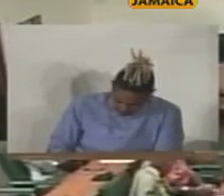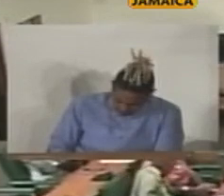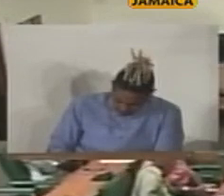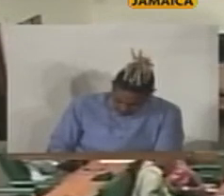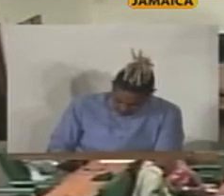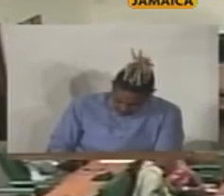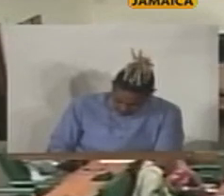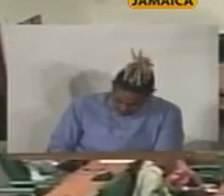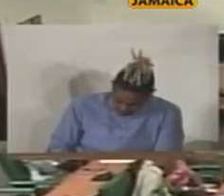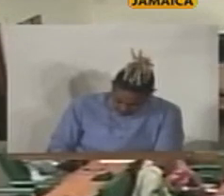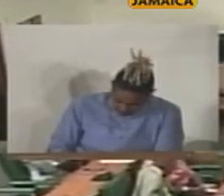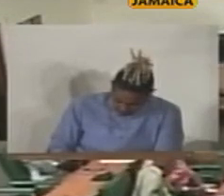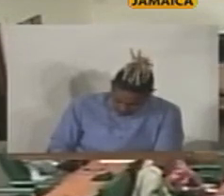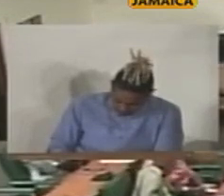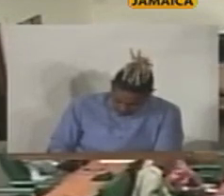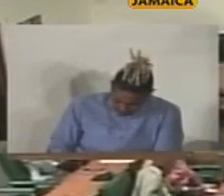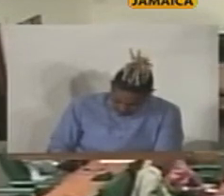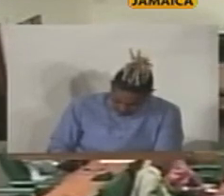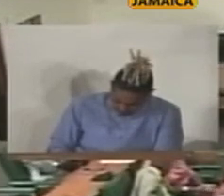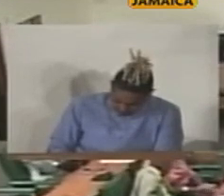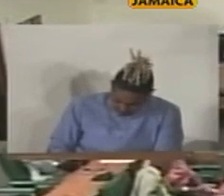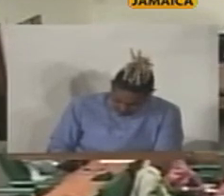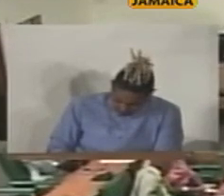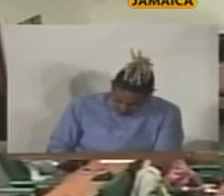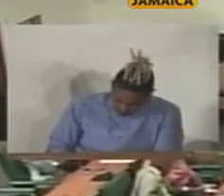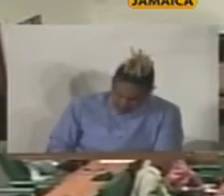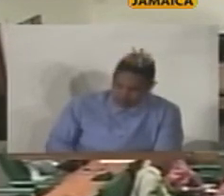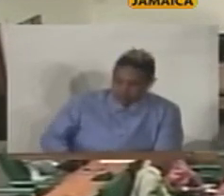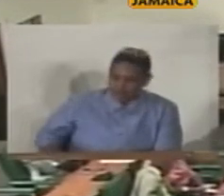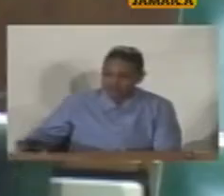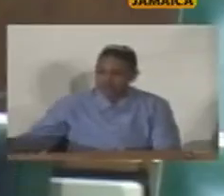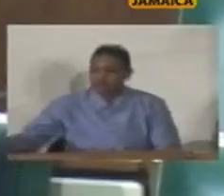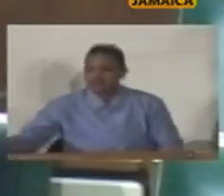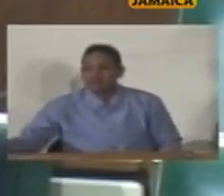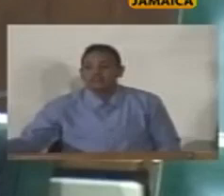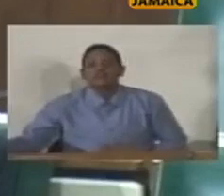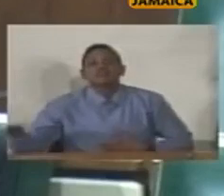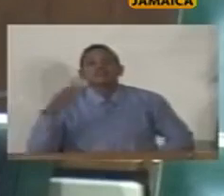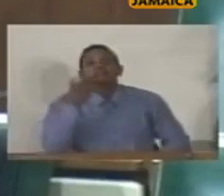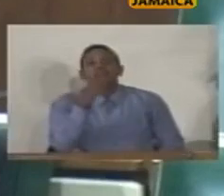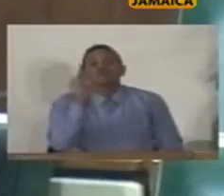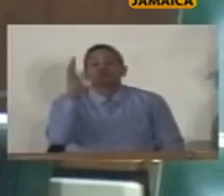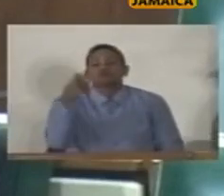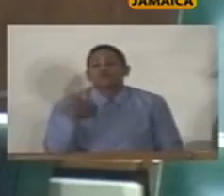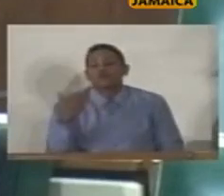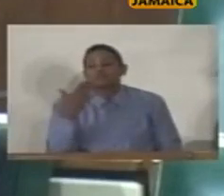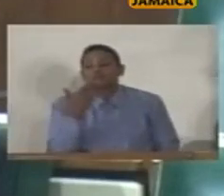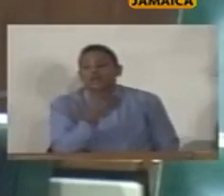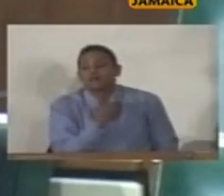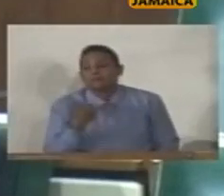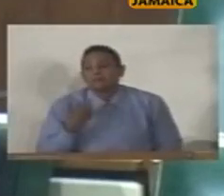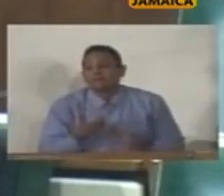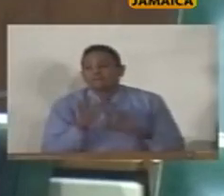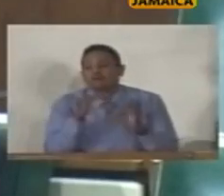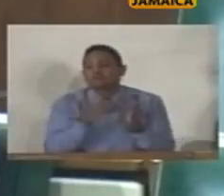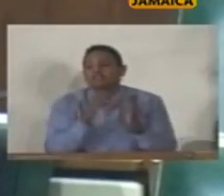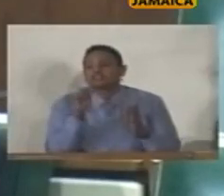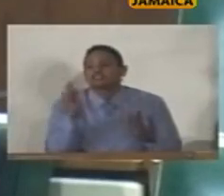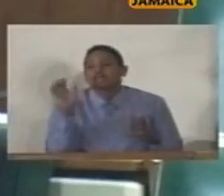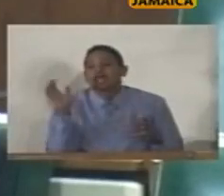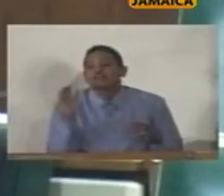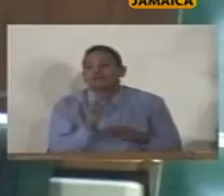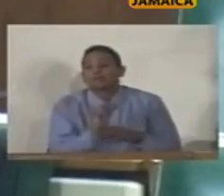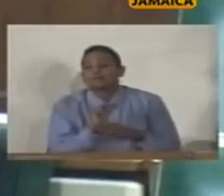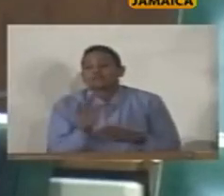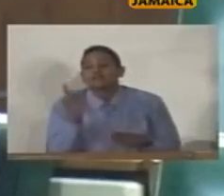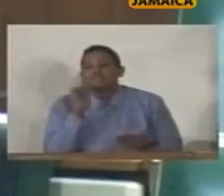Thank you, Mr. Speaker. I'd like to thank the member from Central St. Catherine, Minister, for